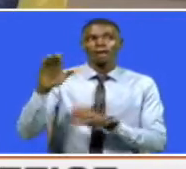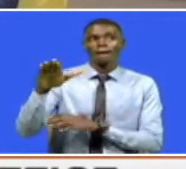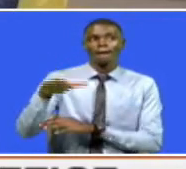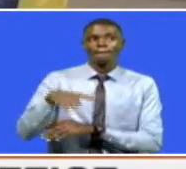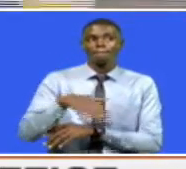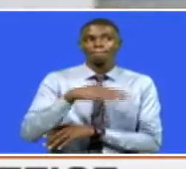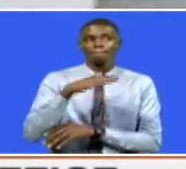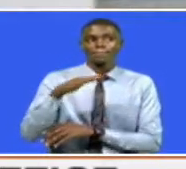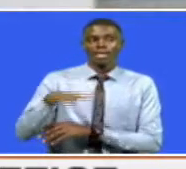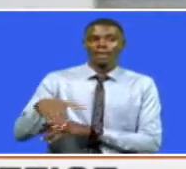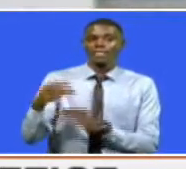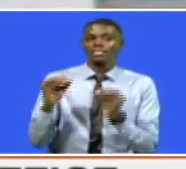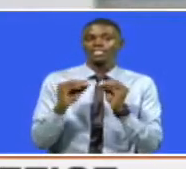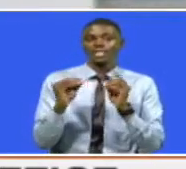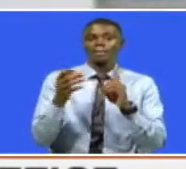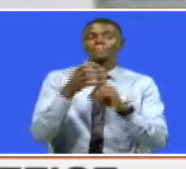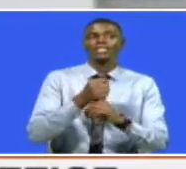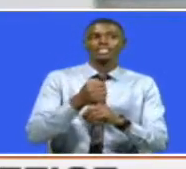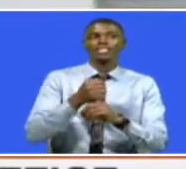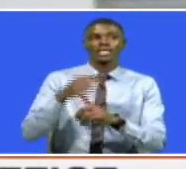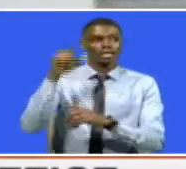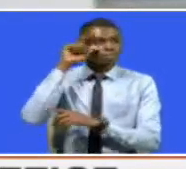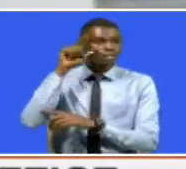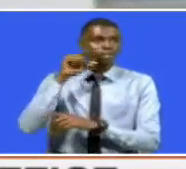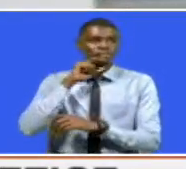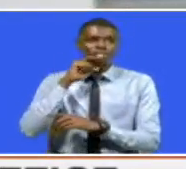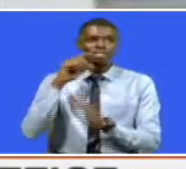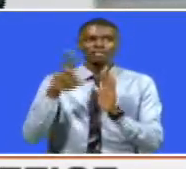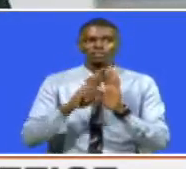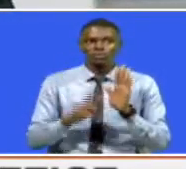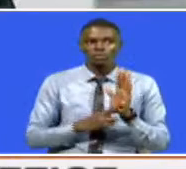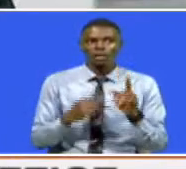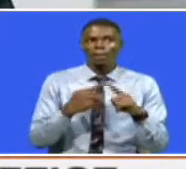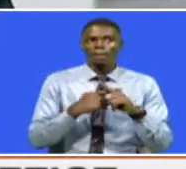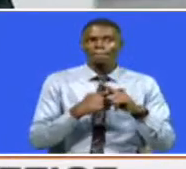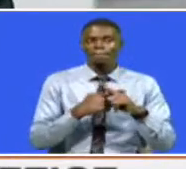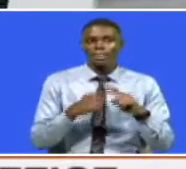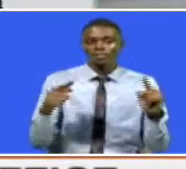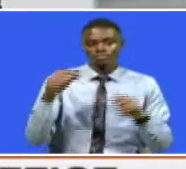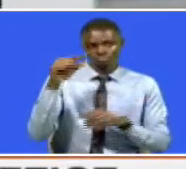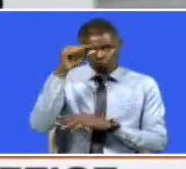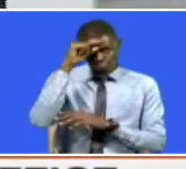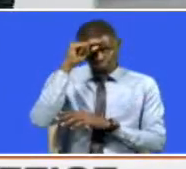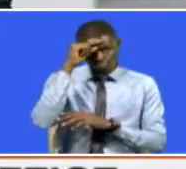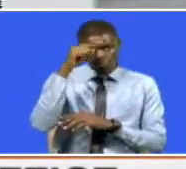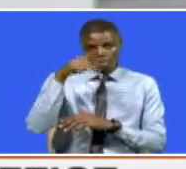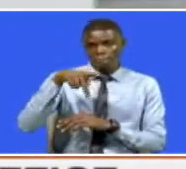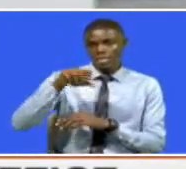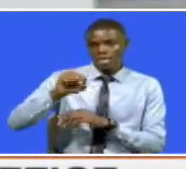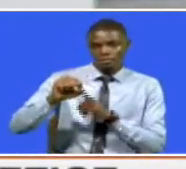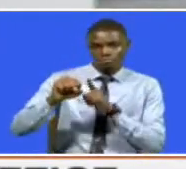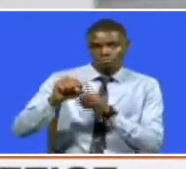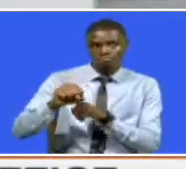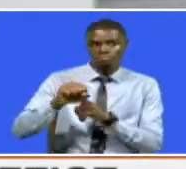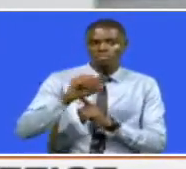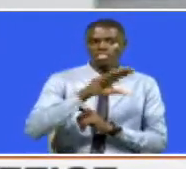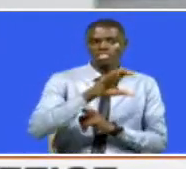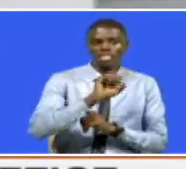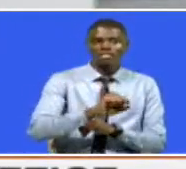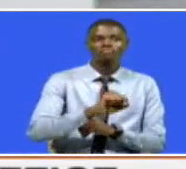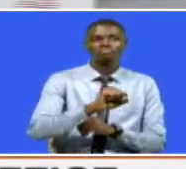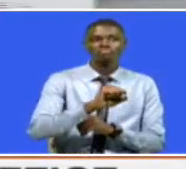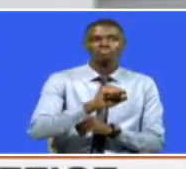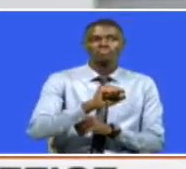meeting the gender threshold, yet the shape of your own government has not met the gender threshold? Principal secretaries, cabinet